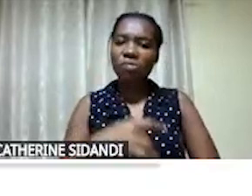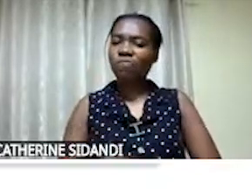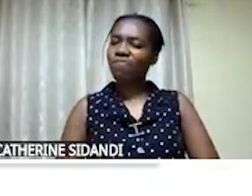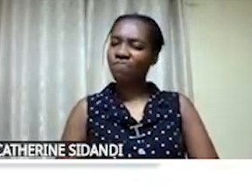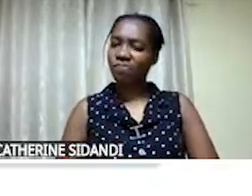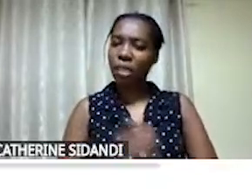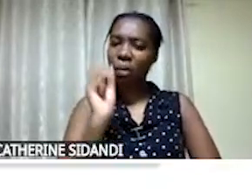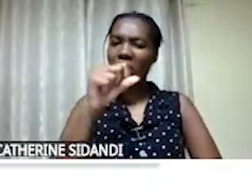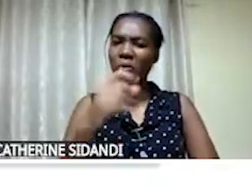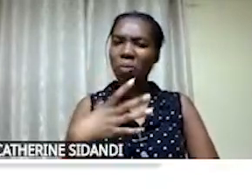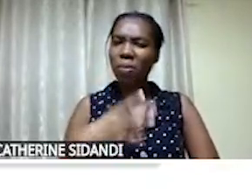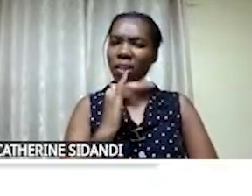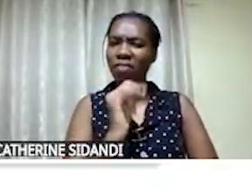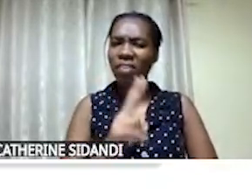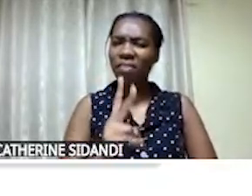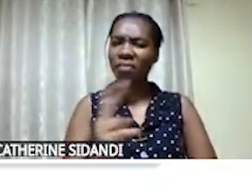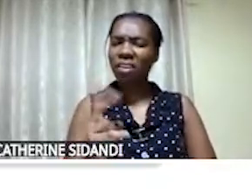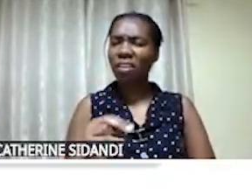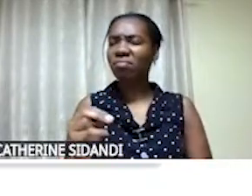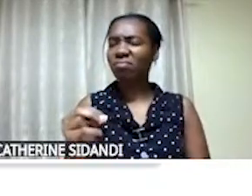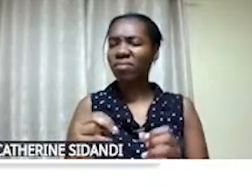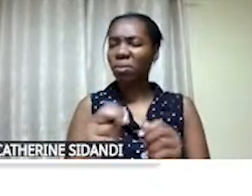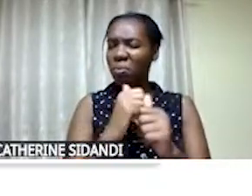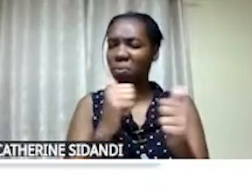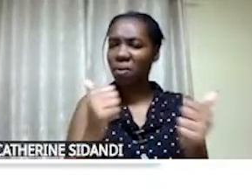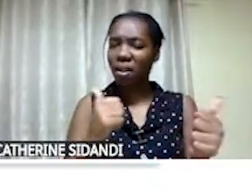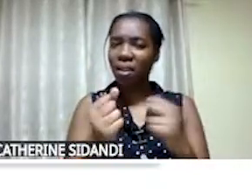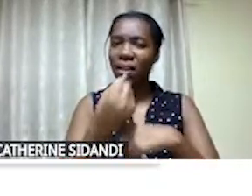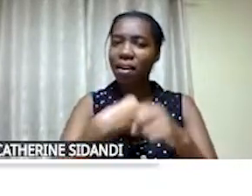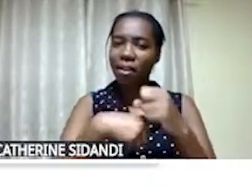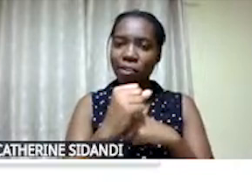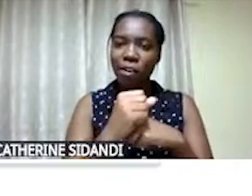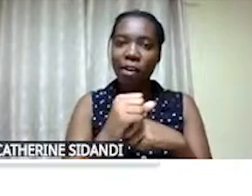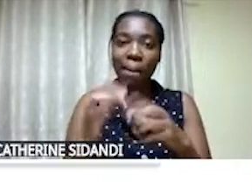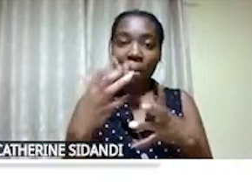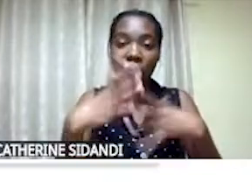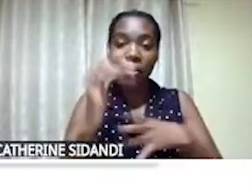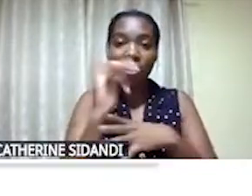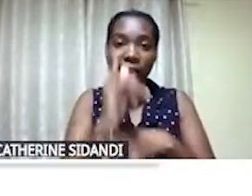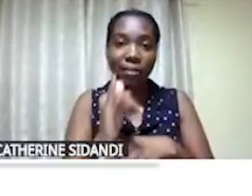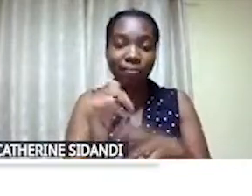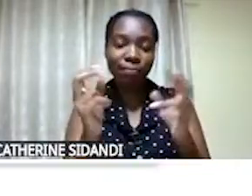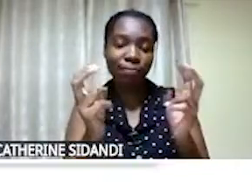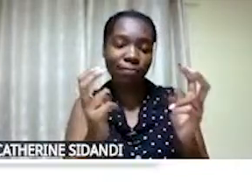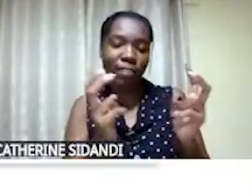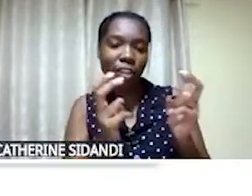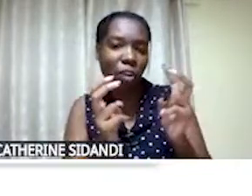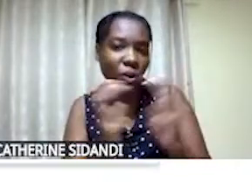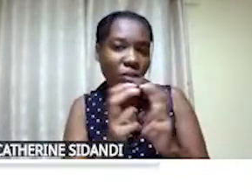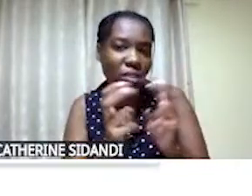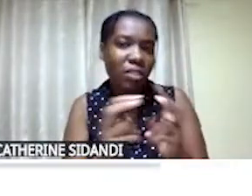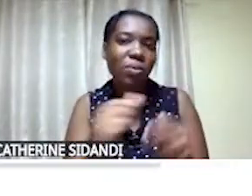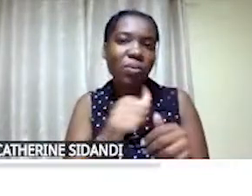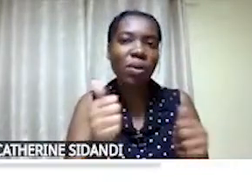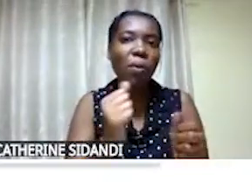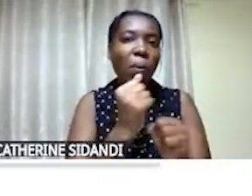very efficient," or those guys really, contact us at this point and they operate very nicely, they